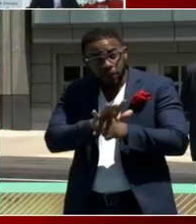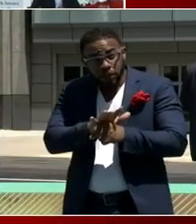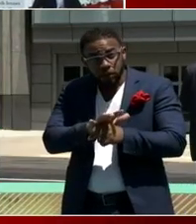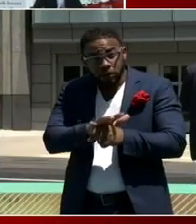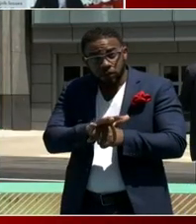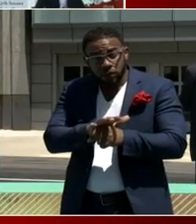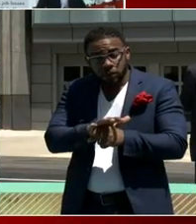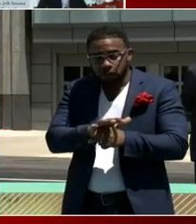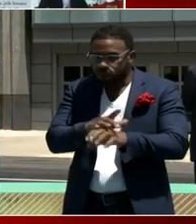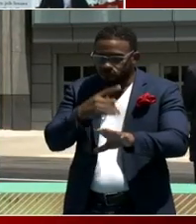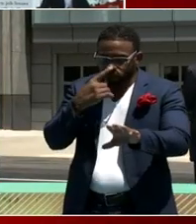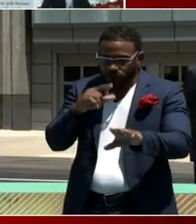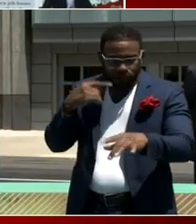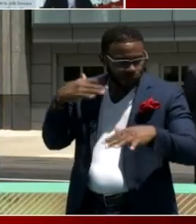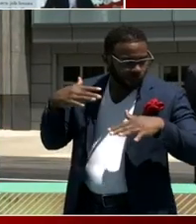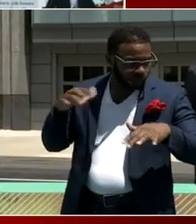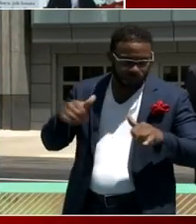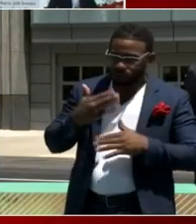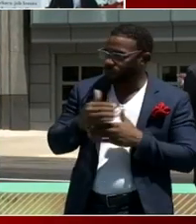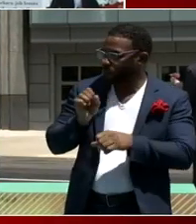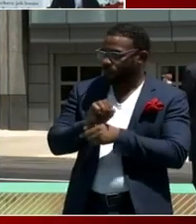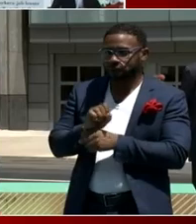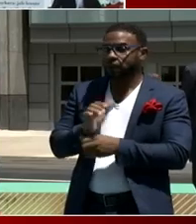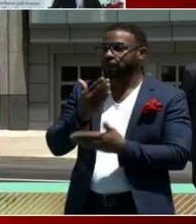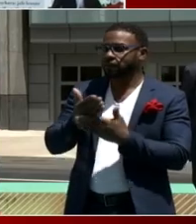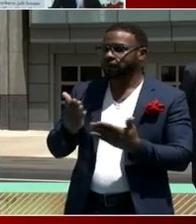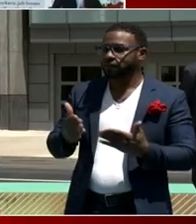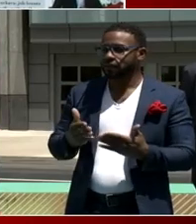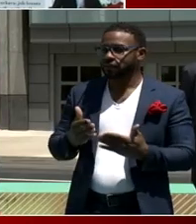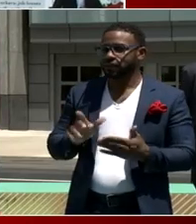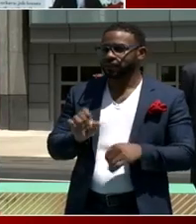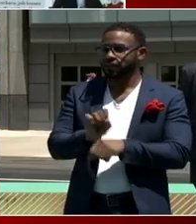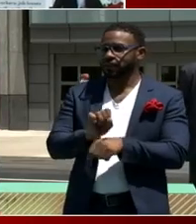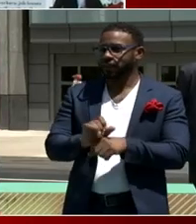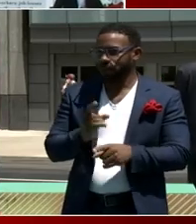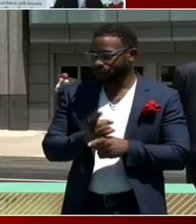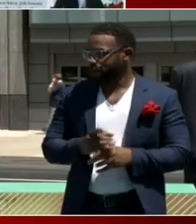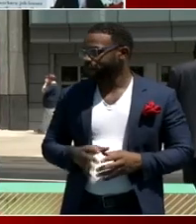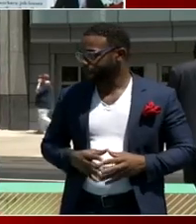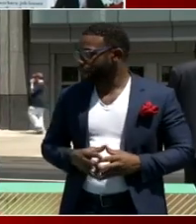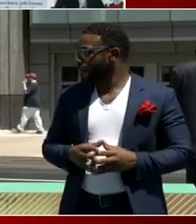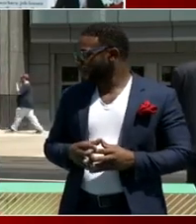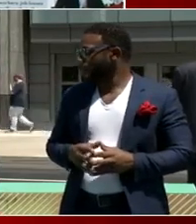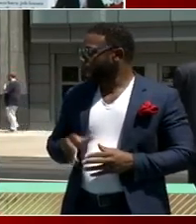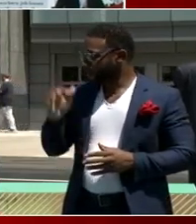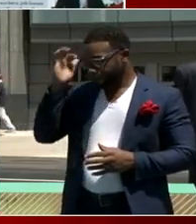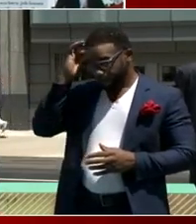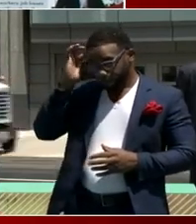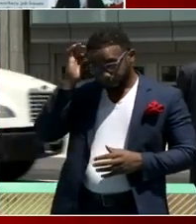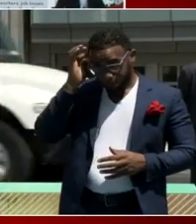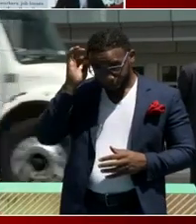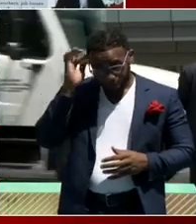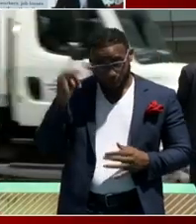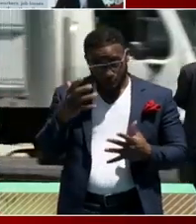to, and don't mind the noise, that's just somebody working, that's a good thing, it's a job, right? So